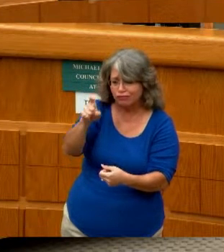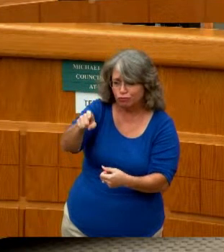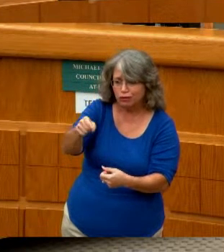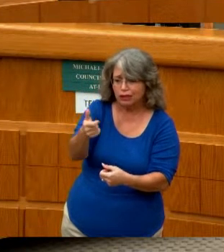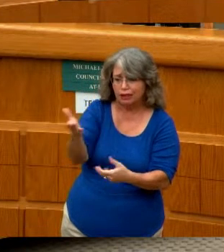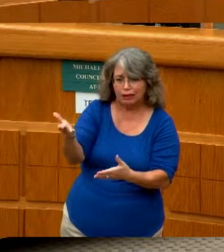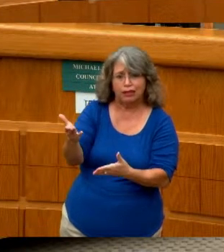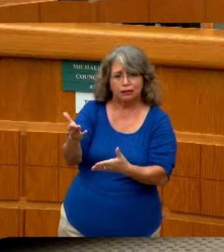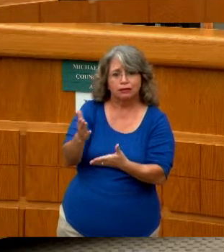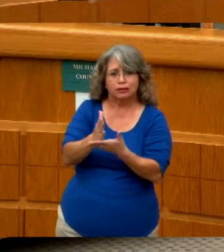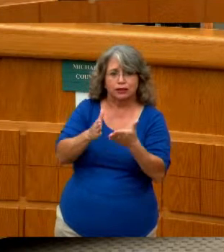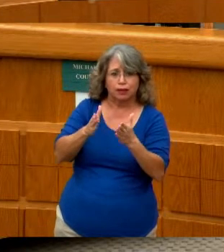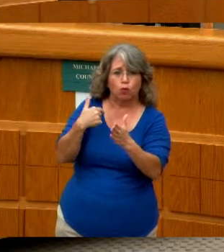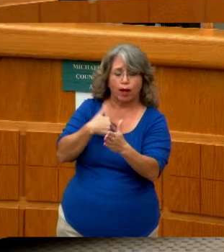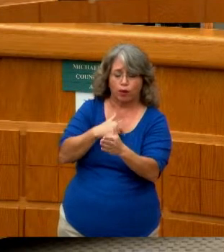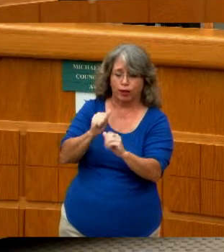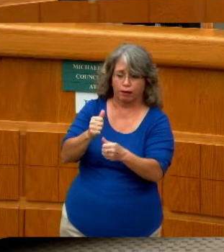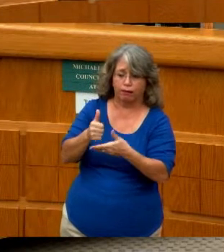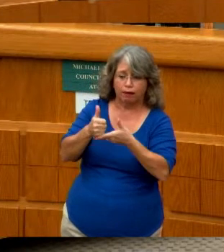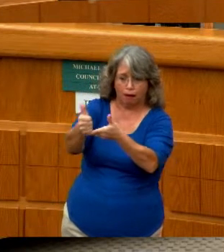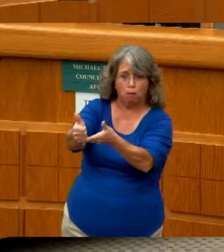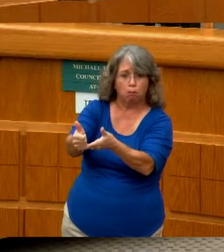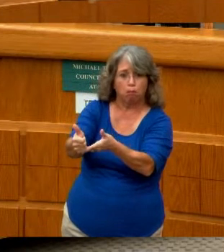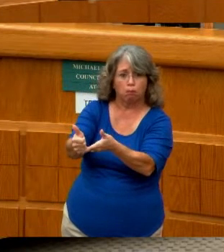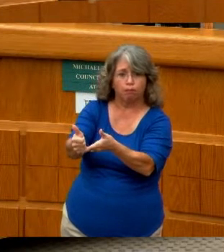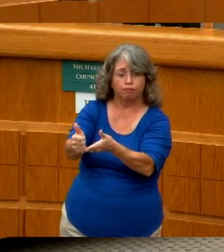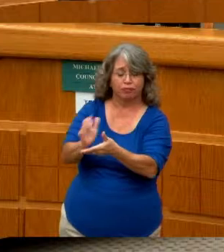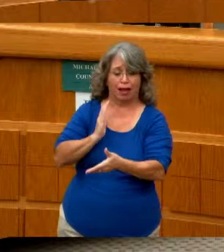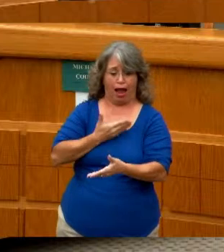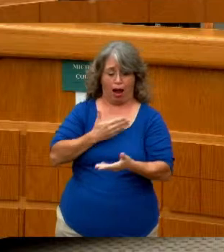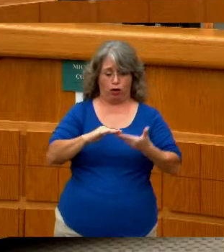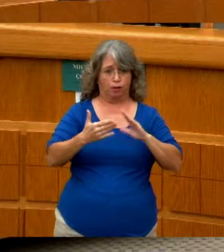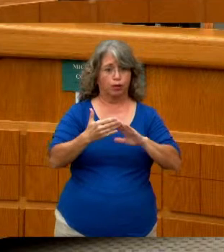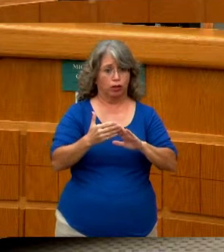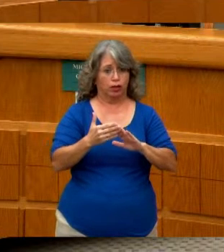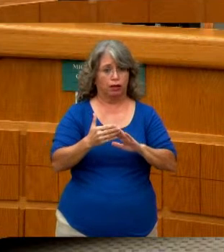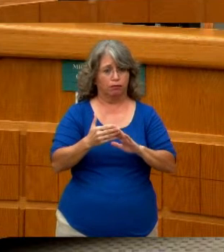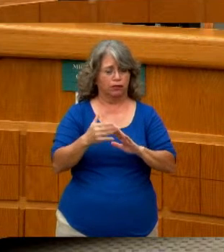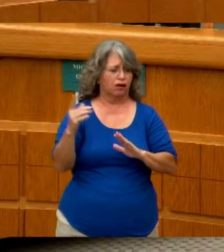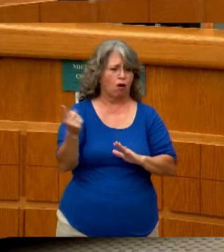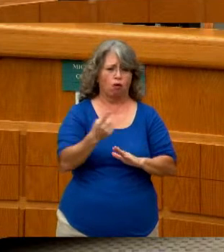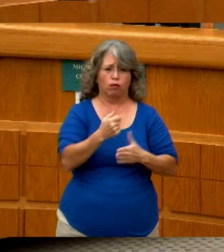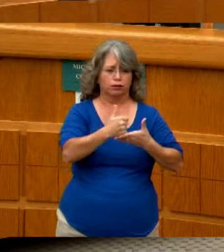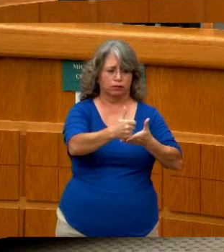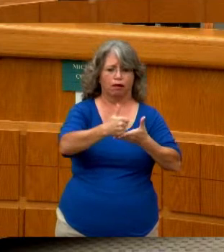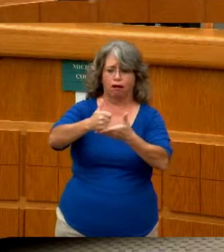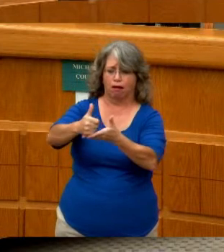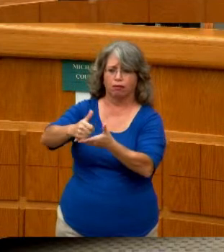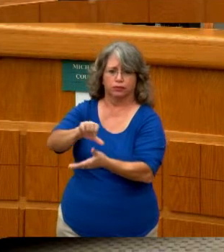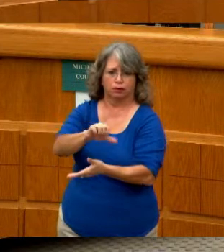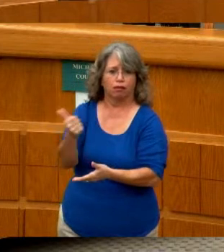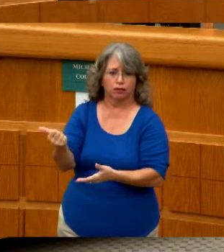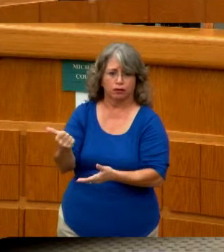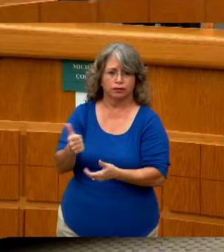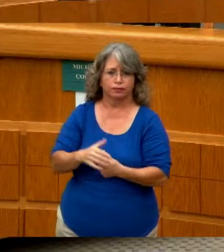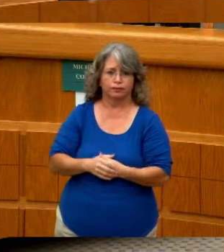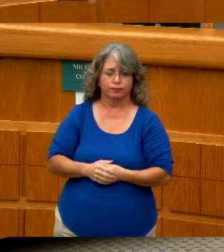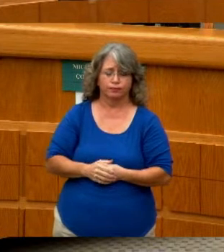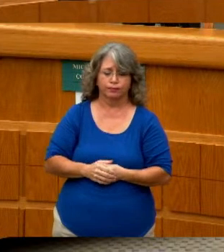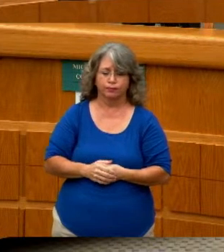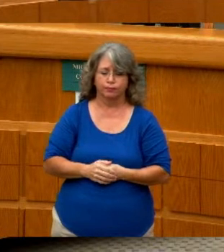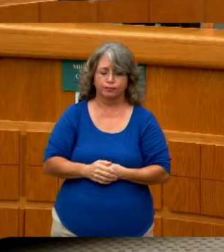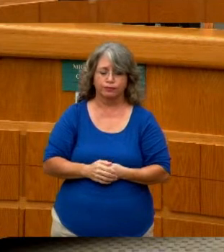them, and that if they need things, that there is some way that we can get help, because our community is about